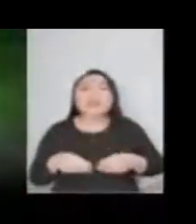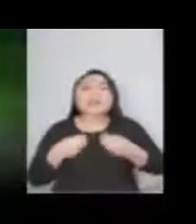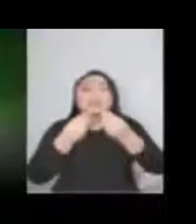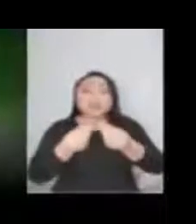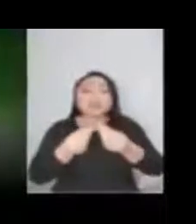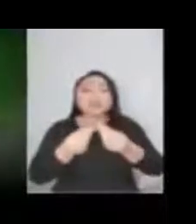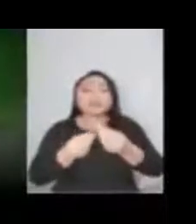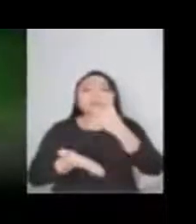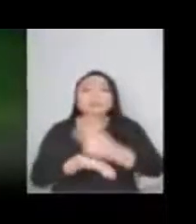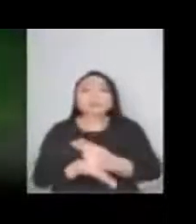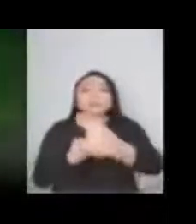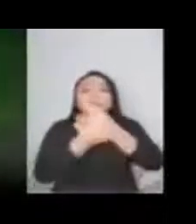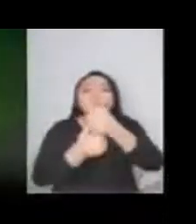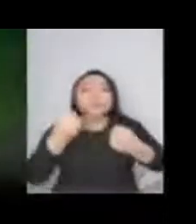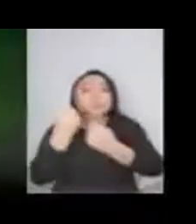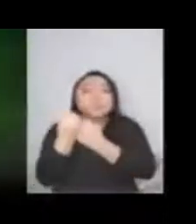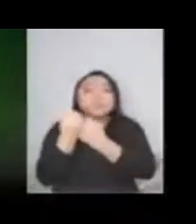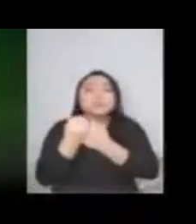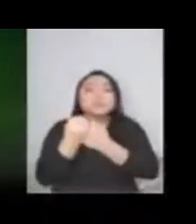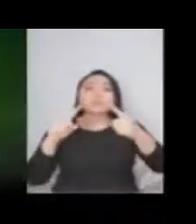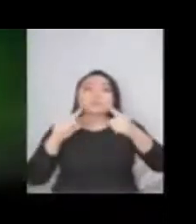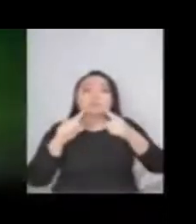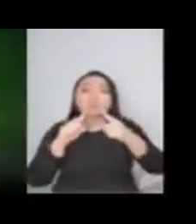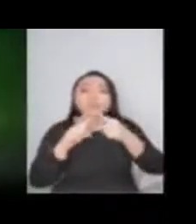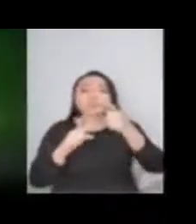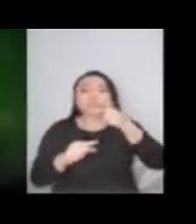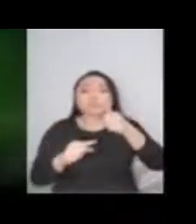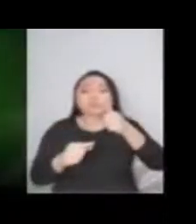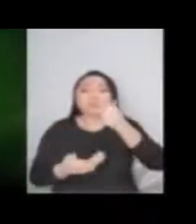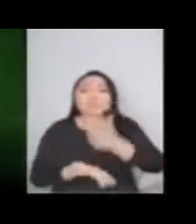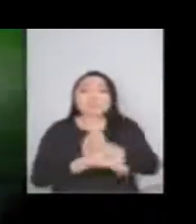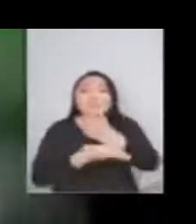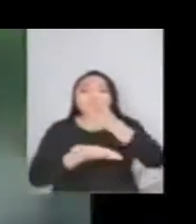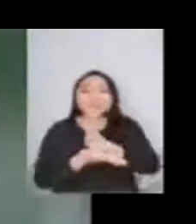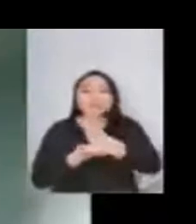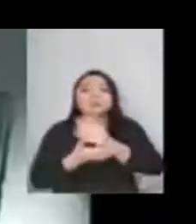Prioritizing the amendment or repeal of existing laws that are discriminatory to women.